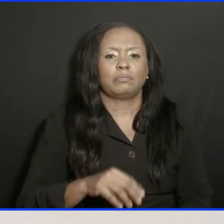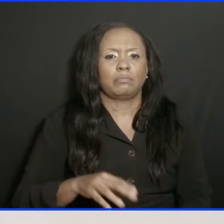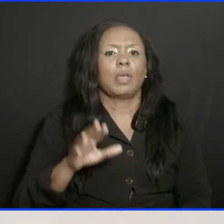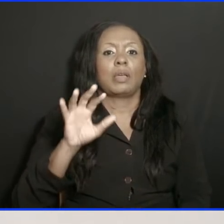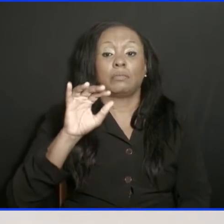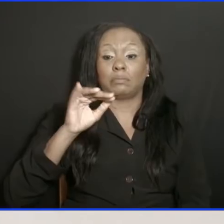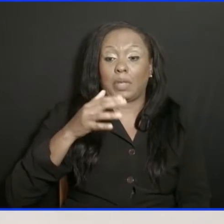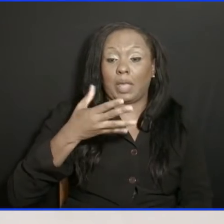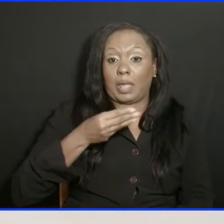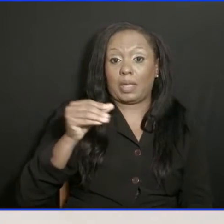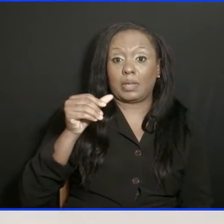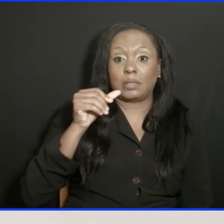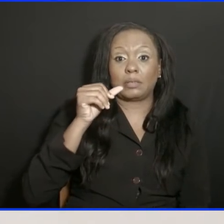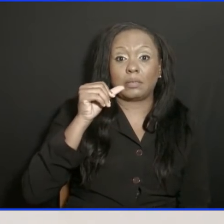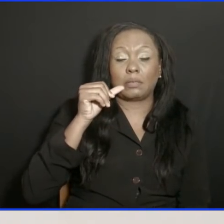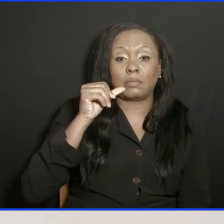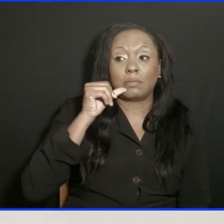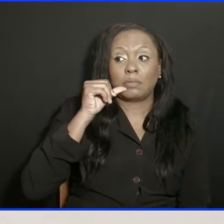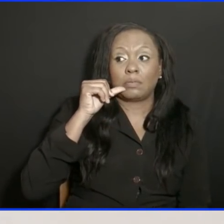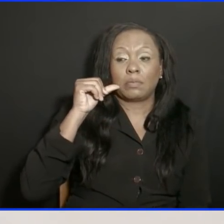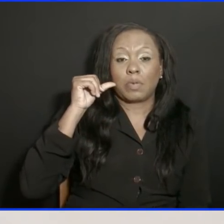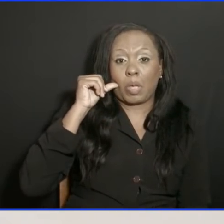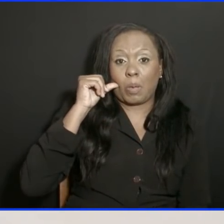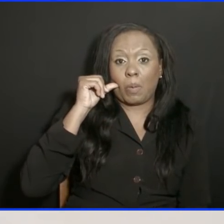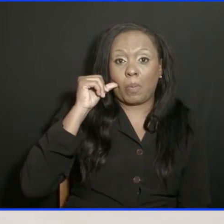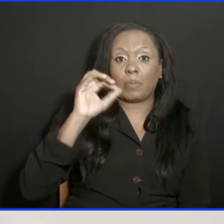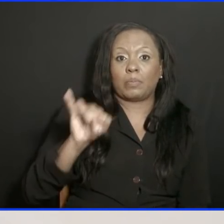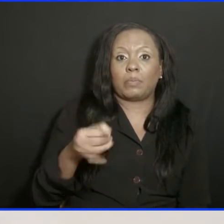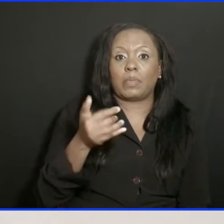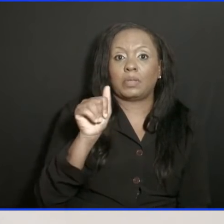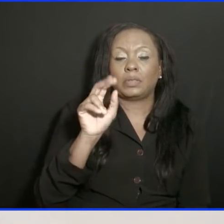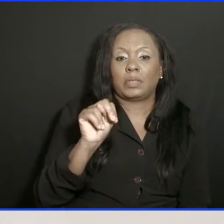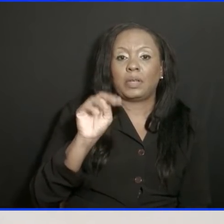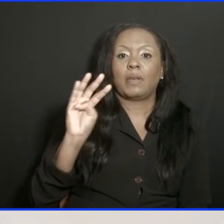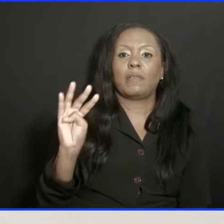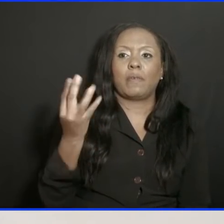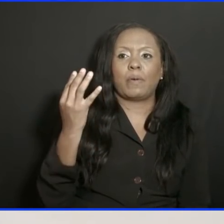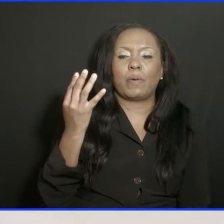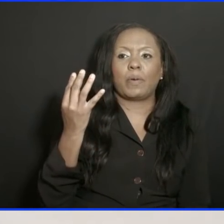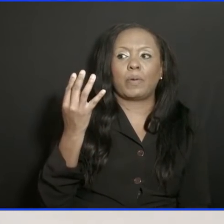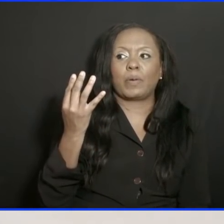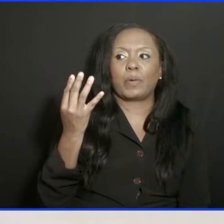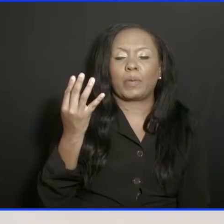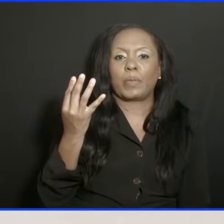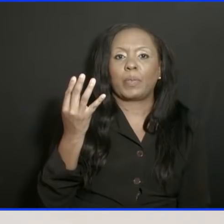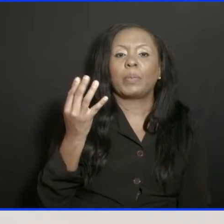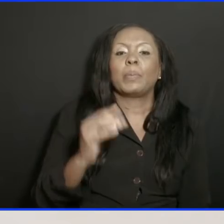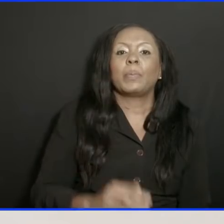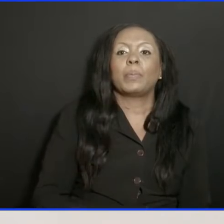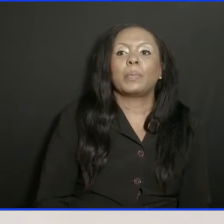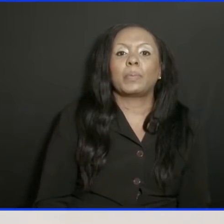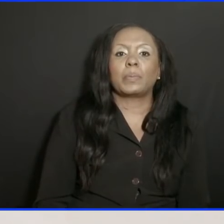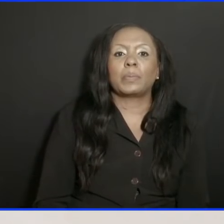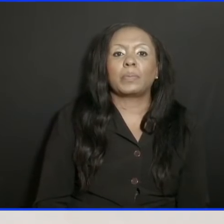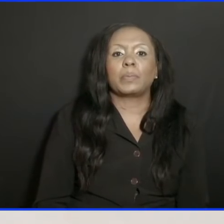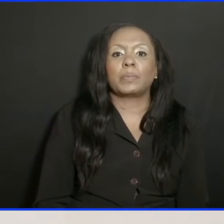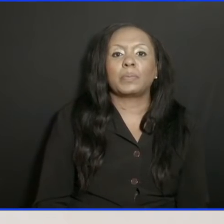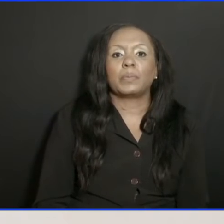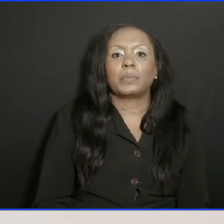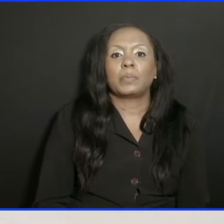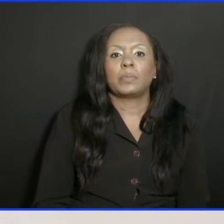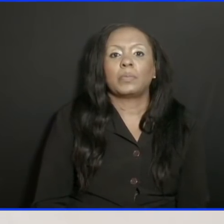2,383 tests on the 3rd, and then yesterday's results, which I will give now, we were able to